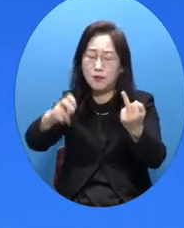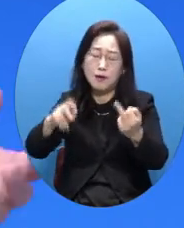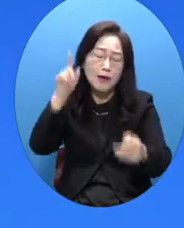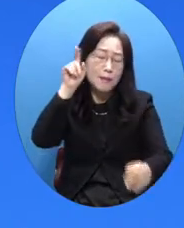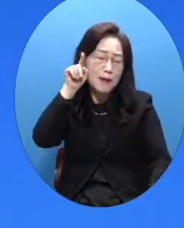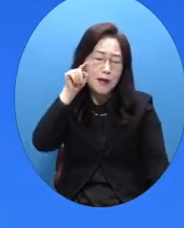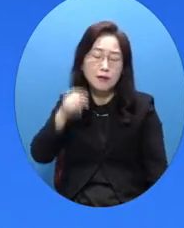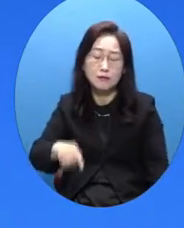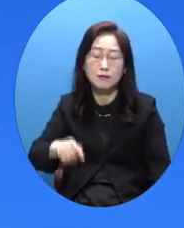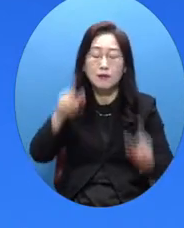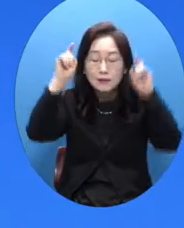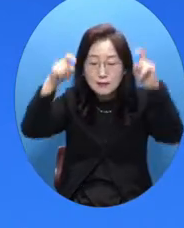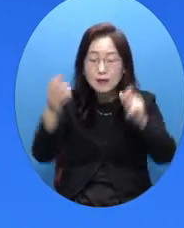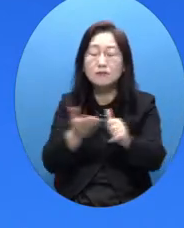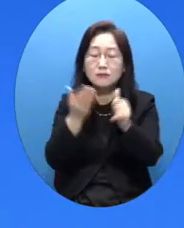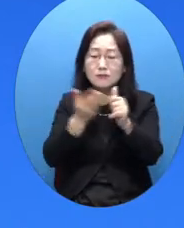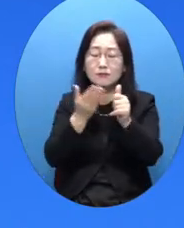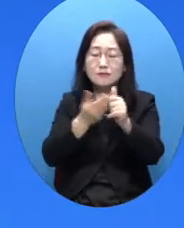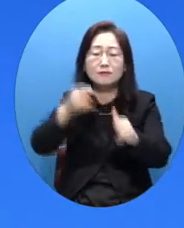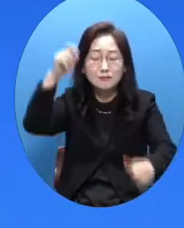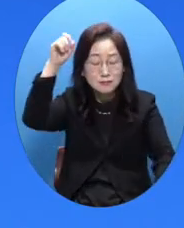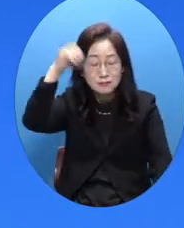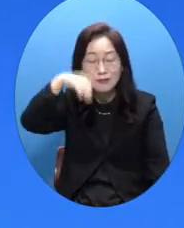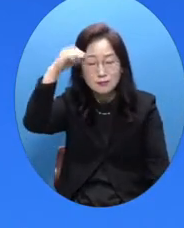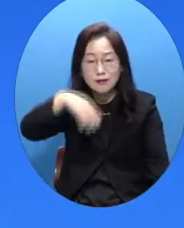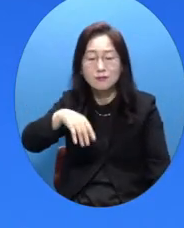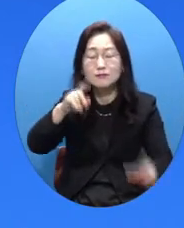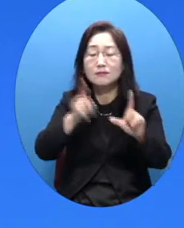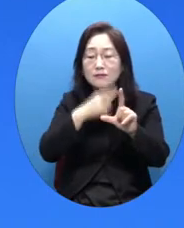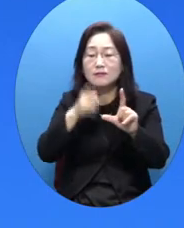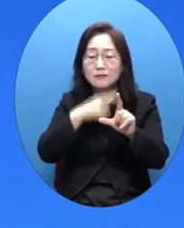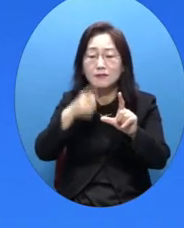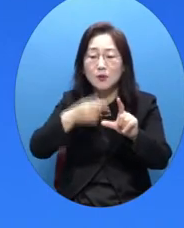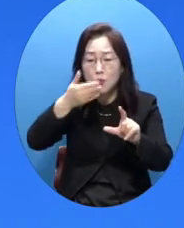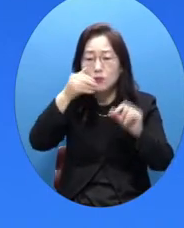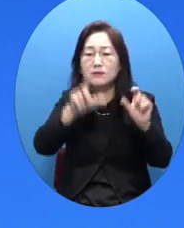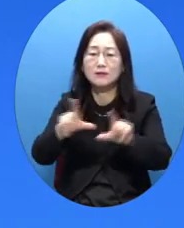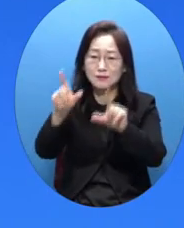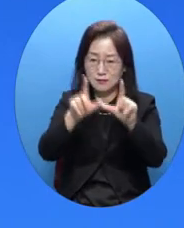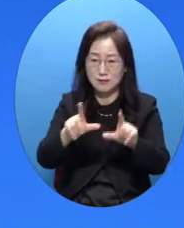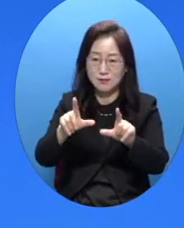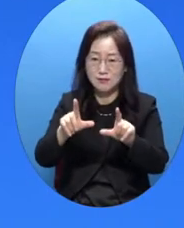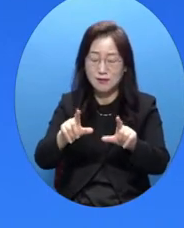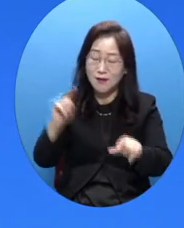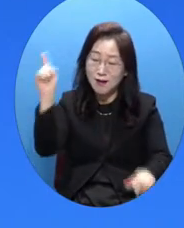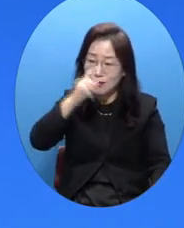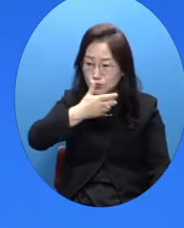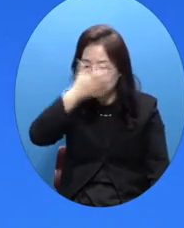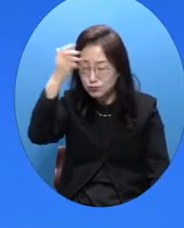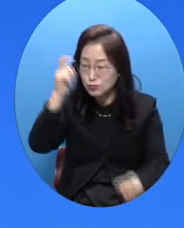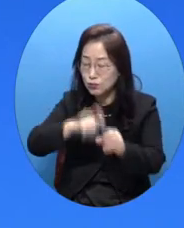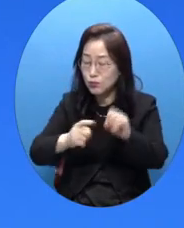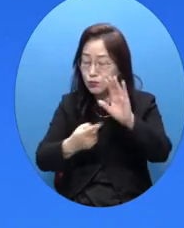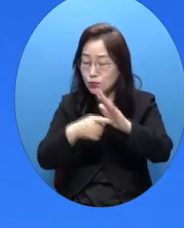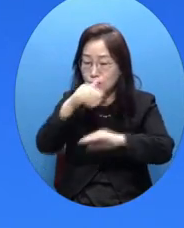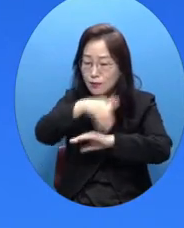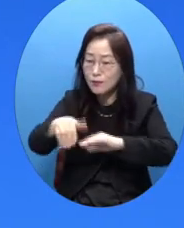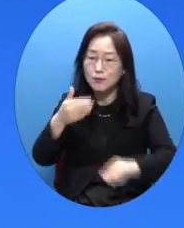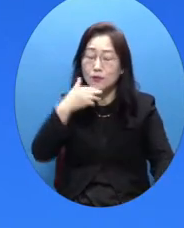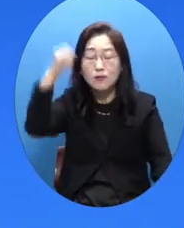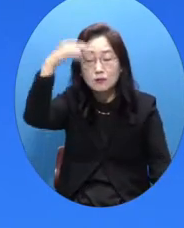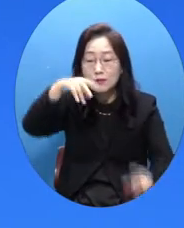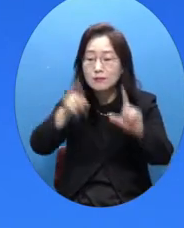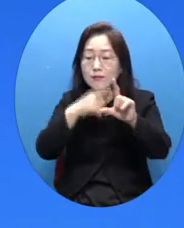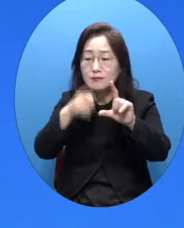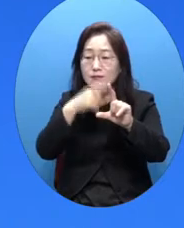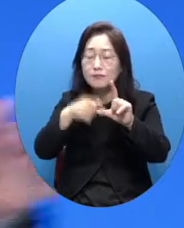who dreamed of his dreams his brothers just tended the flocks of sheep and they live each